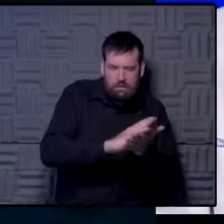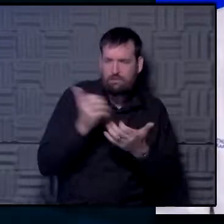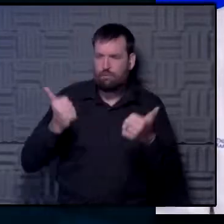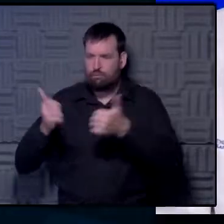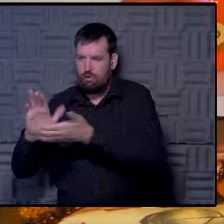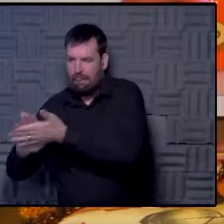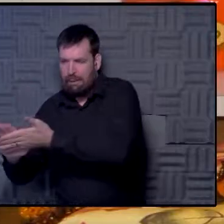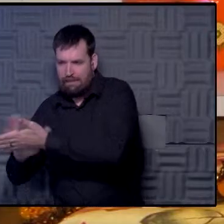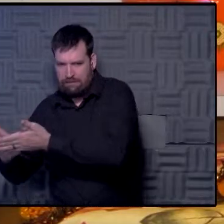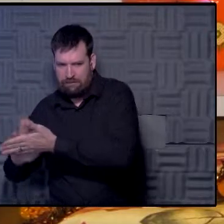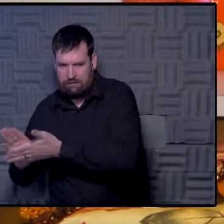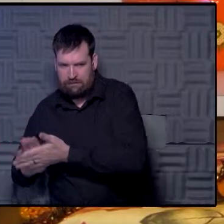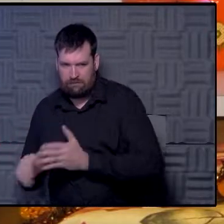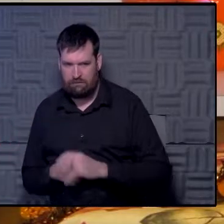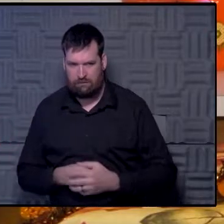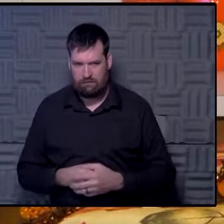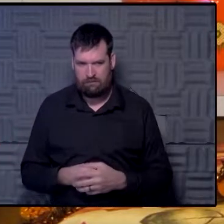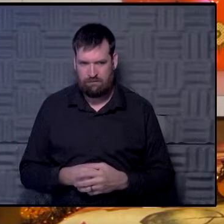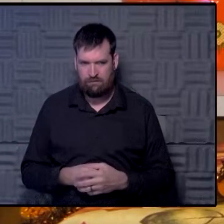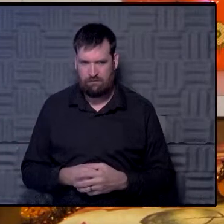up?